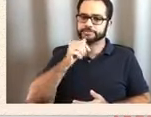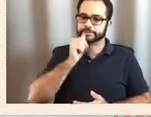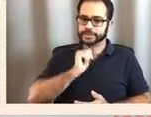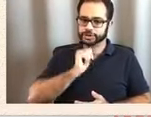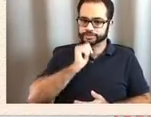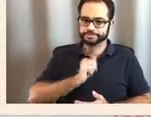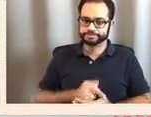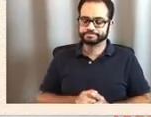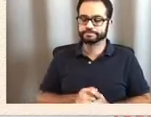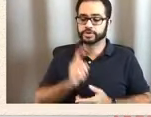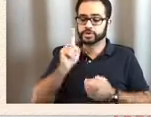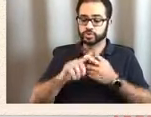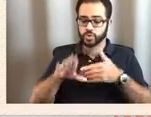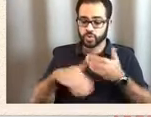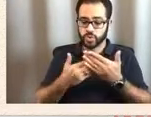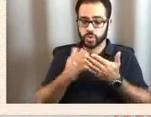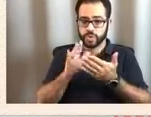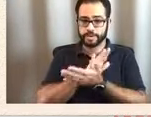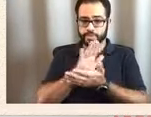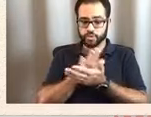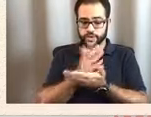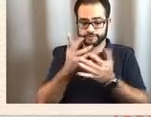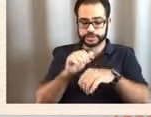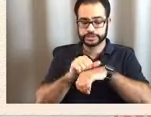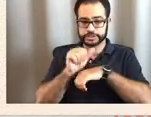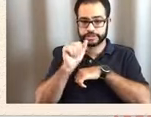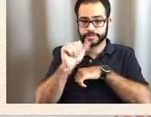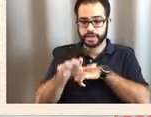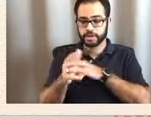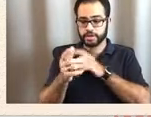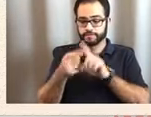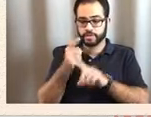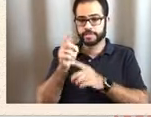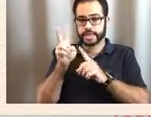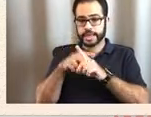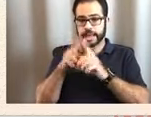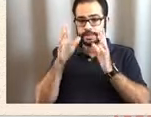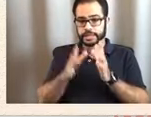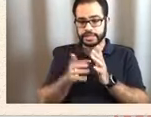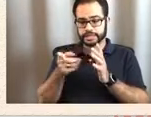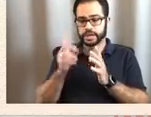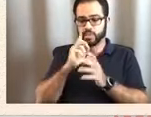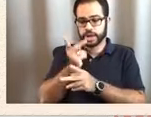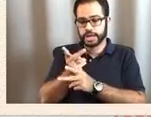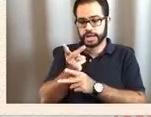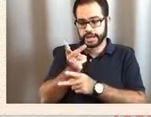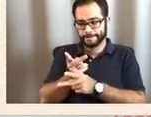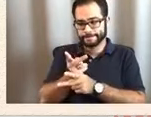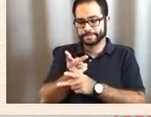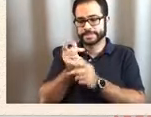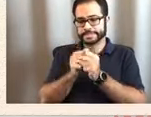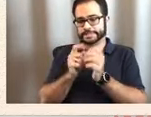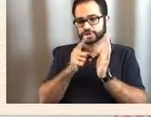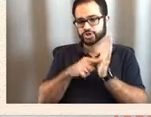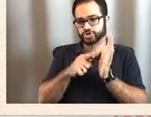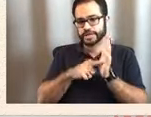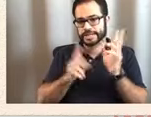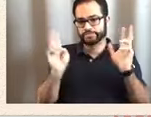Until all documentation is submitted by the applicant, they will remain at a screening in process